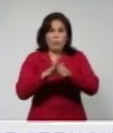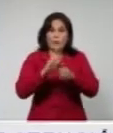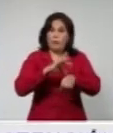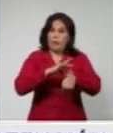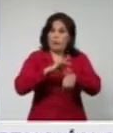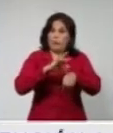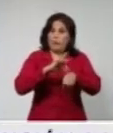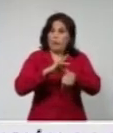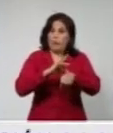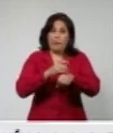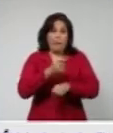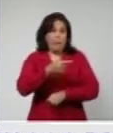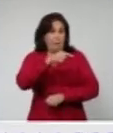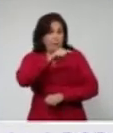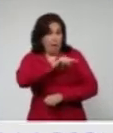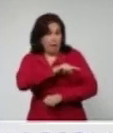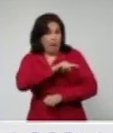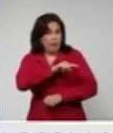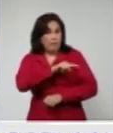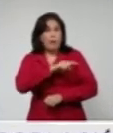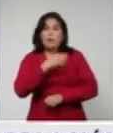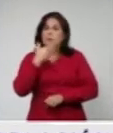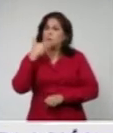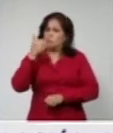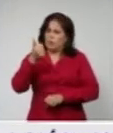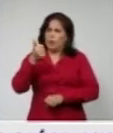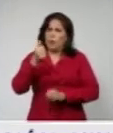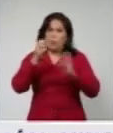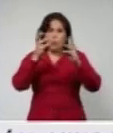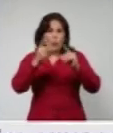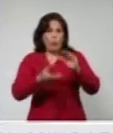3.44% and the regional rate at